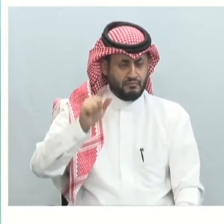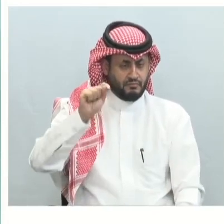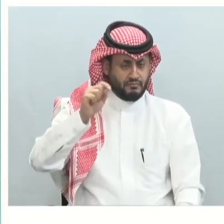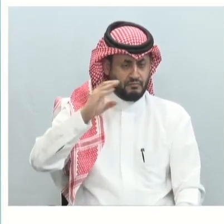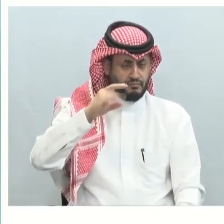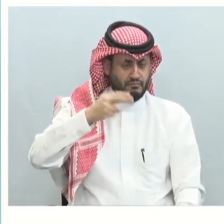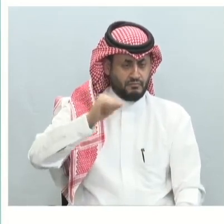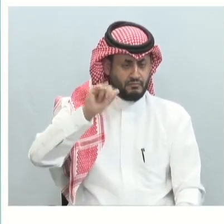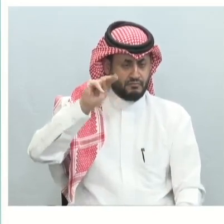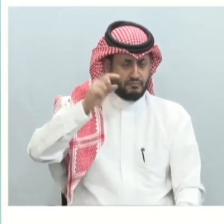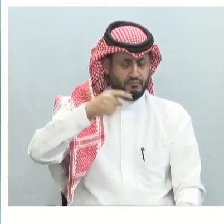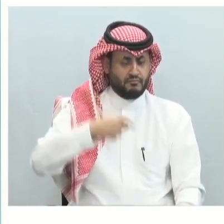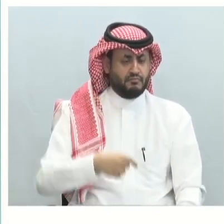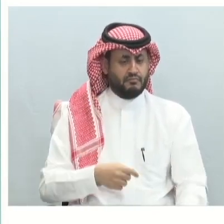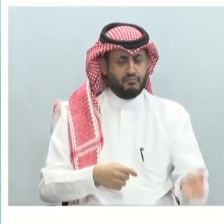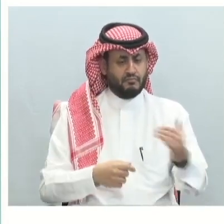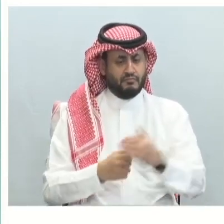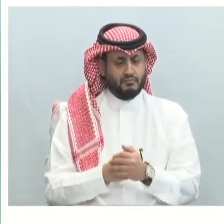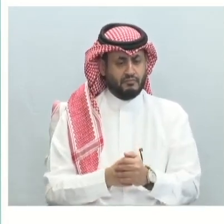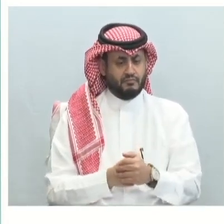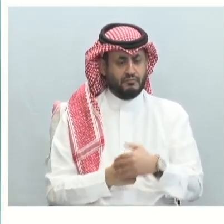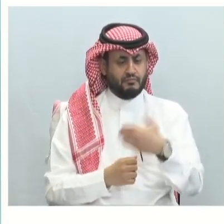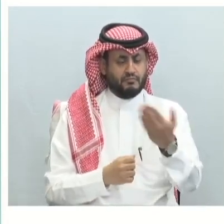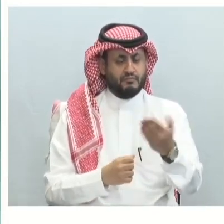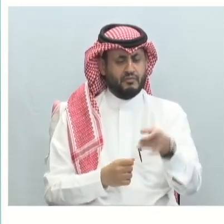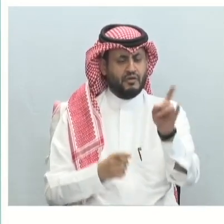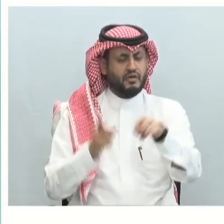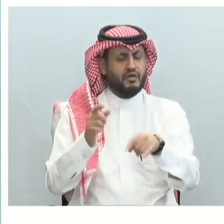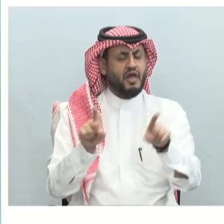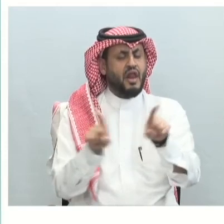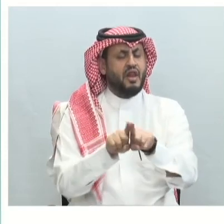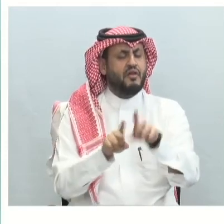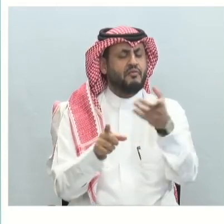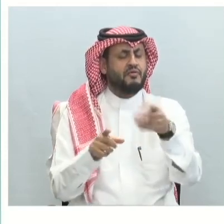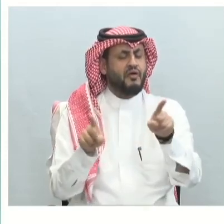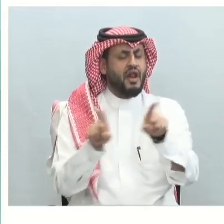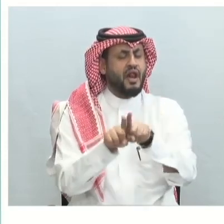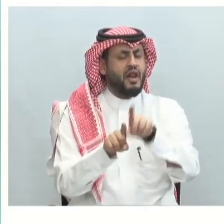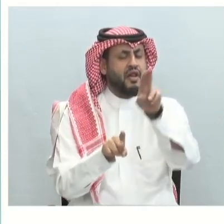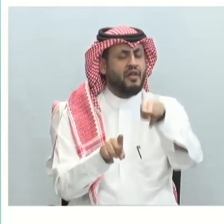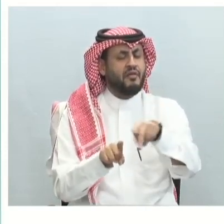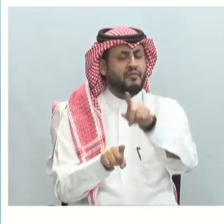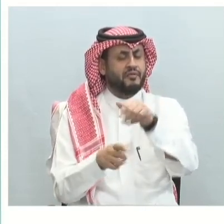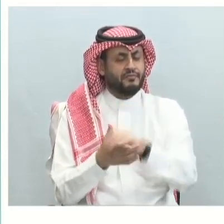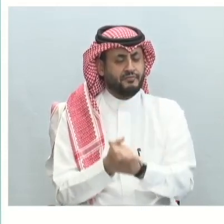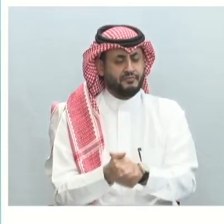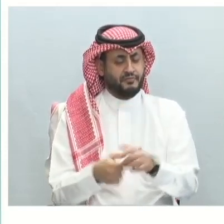And the other group of words, they are homework, karate,